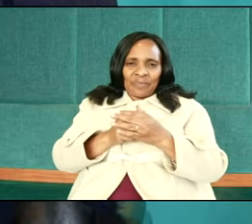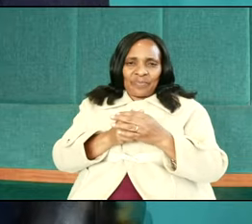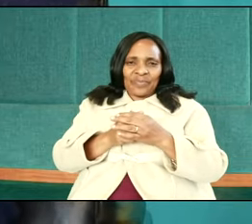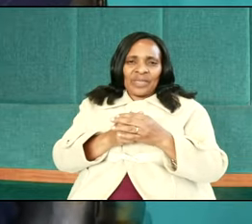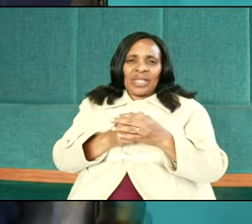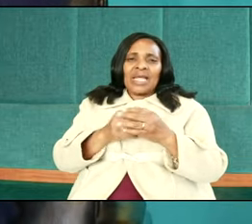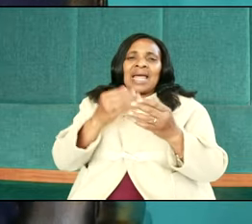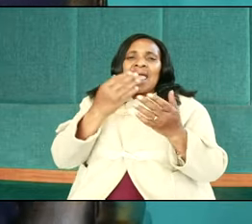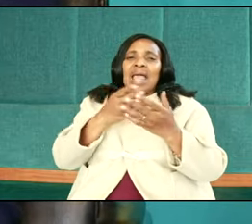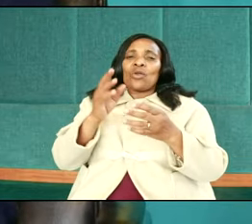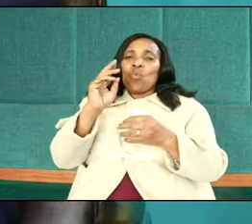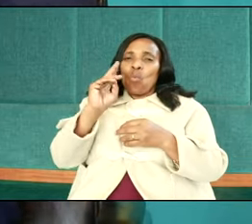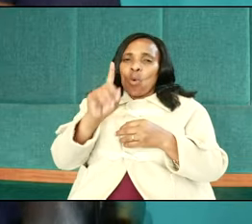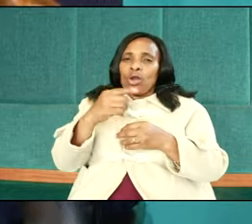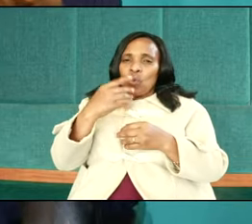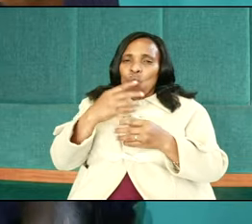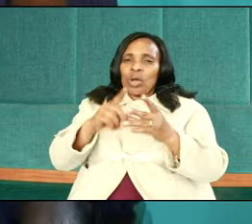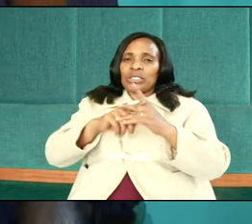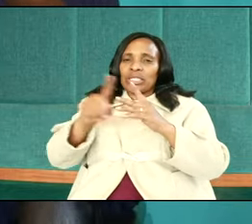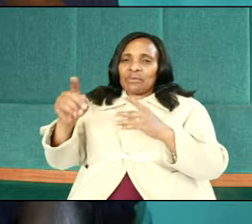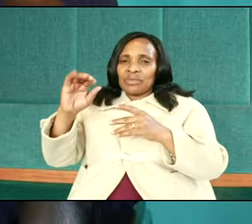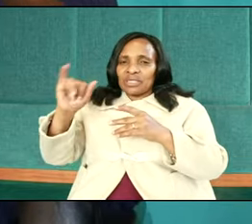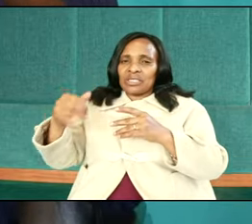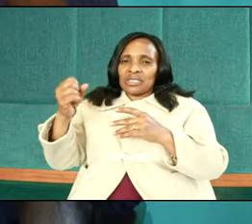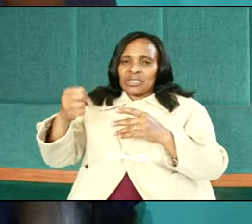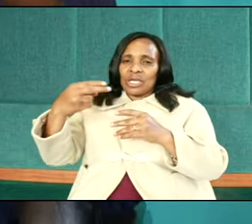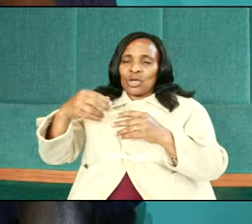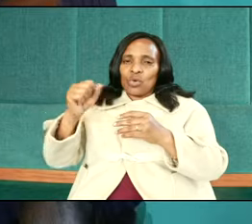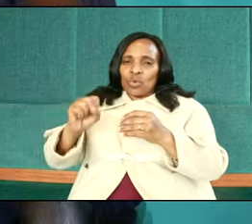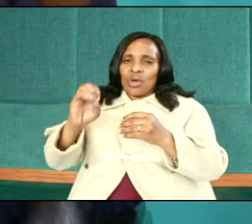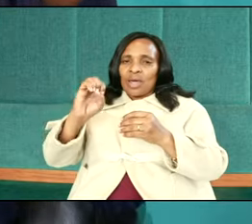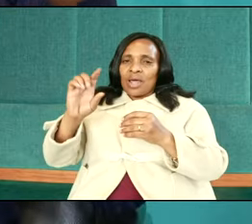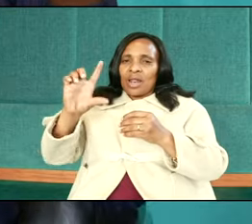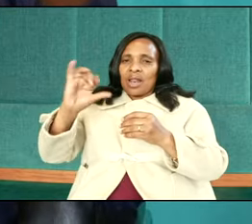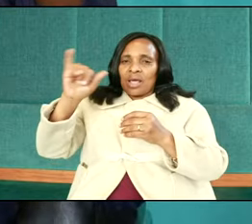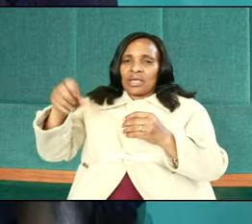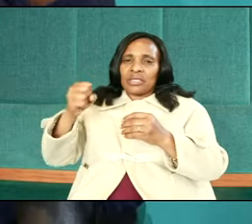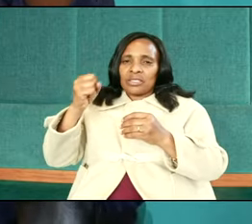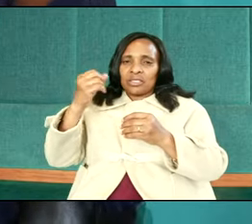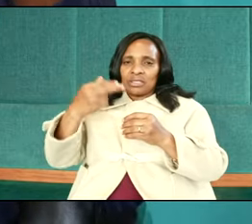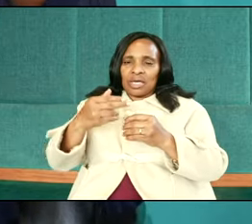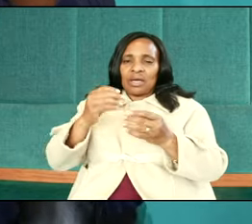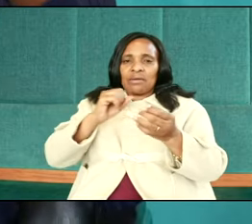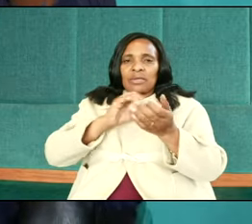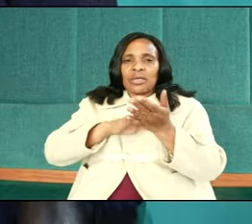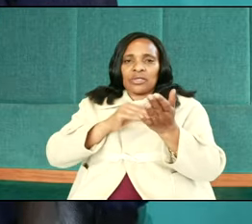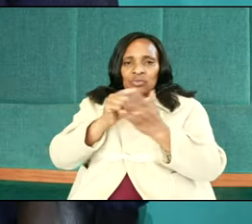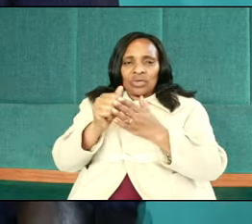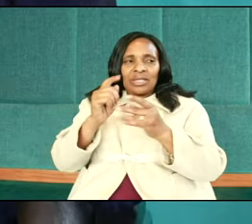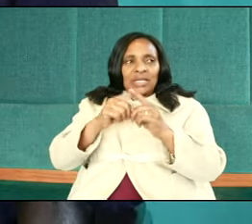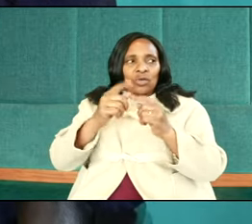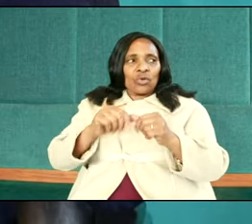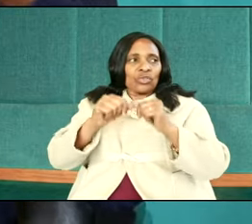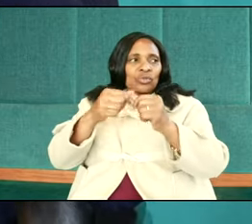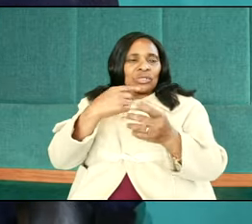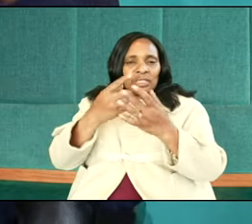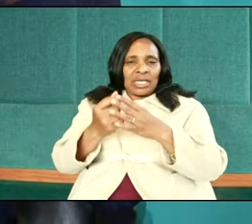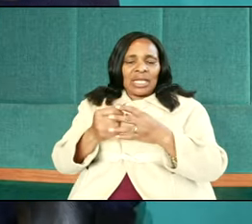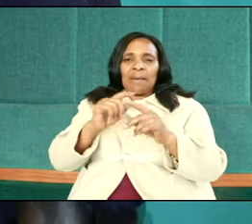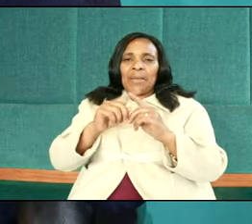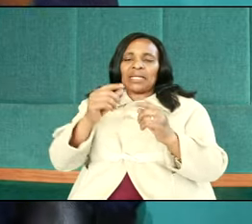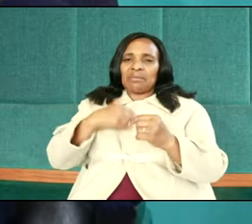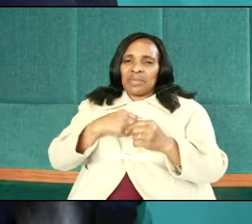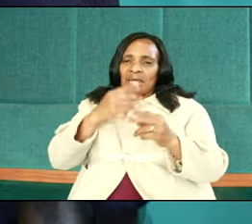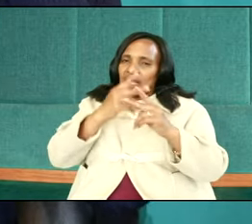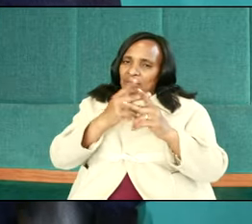escapes Jehu, Elisha shall utterly destroy. Then he continues and drops the bombshell and says, but I have